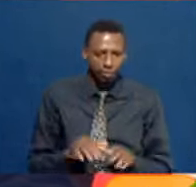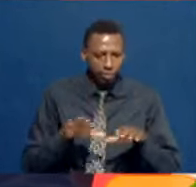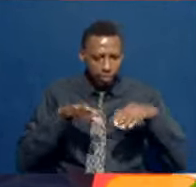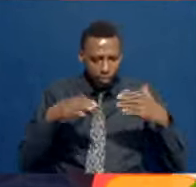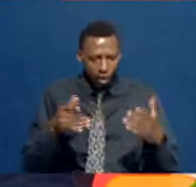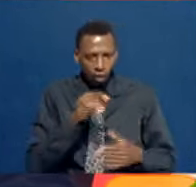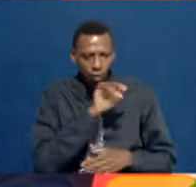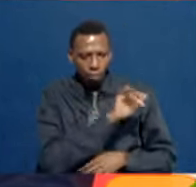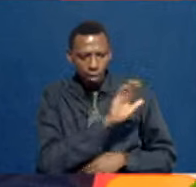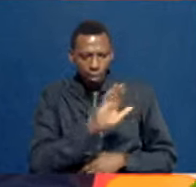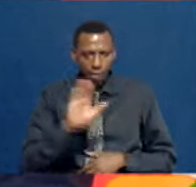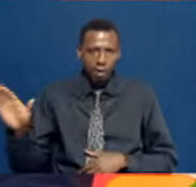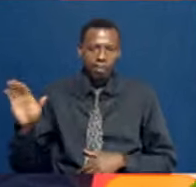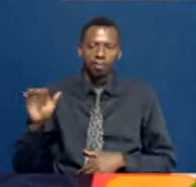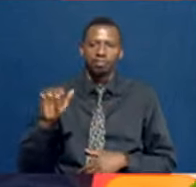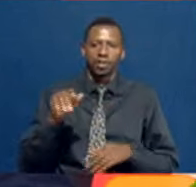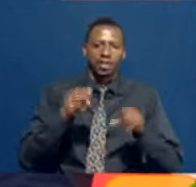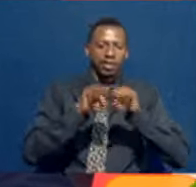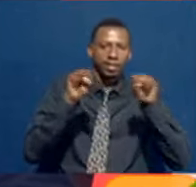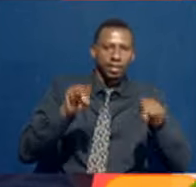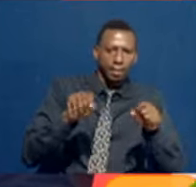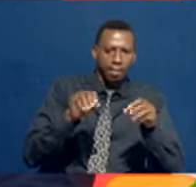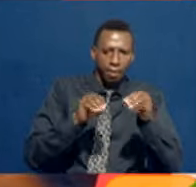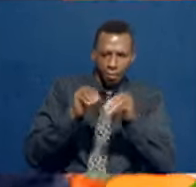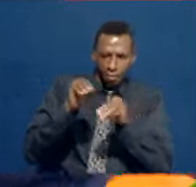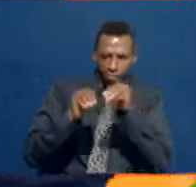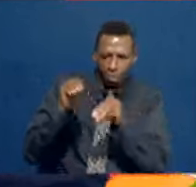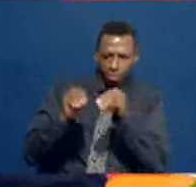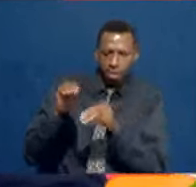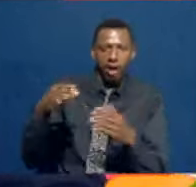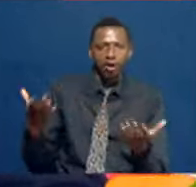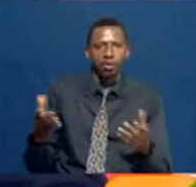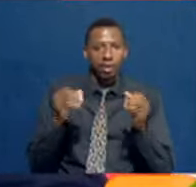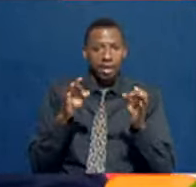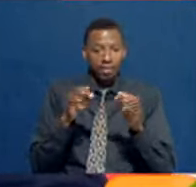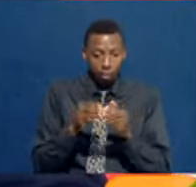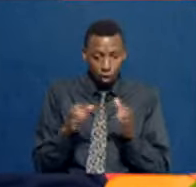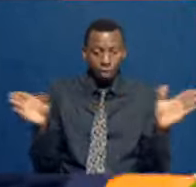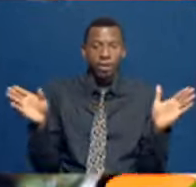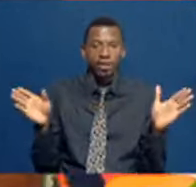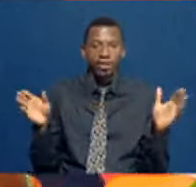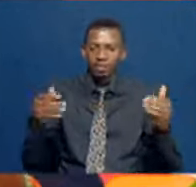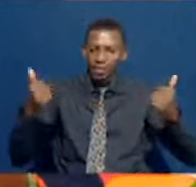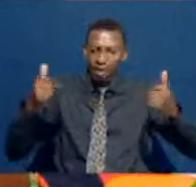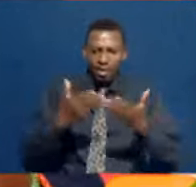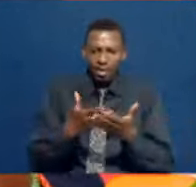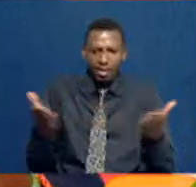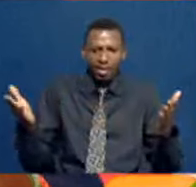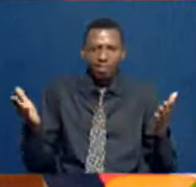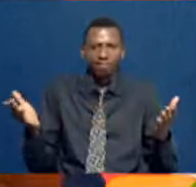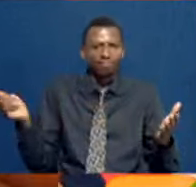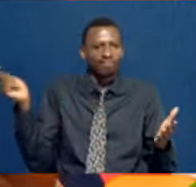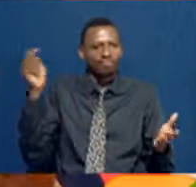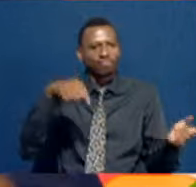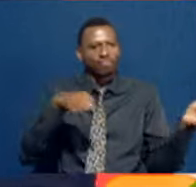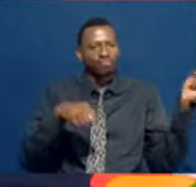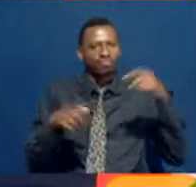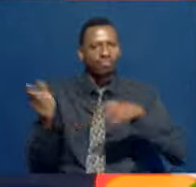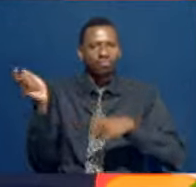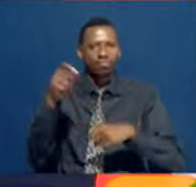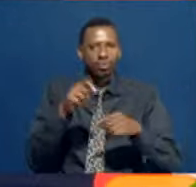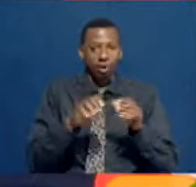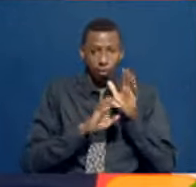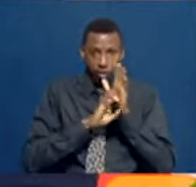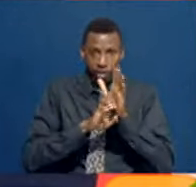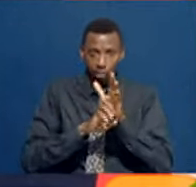algorithms and their systems have been structured. If you make them open, anything will fly in. For example, if